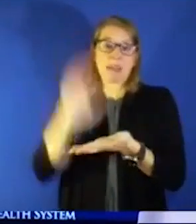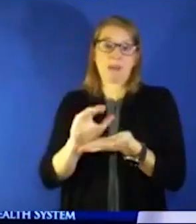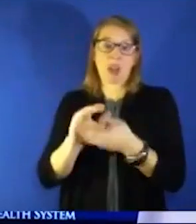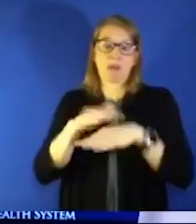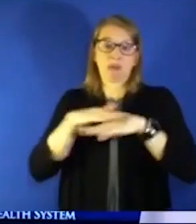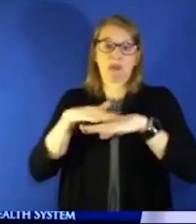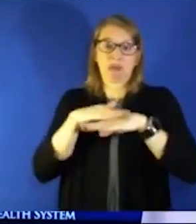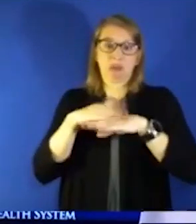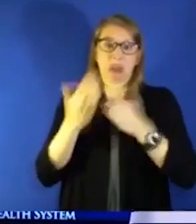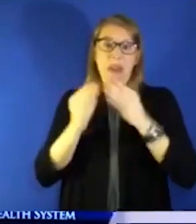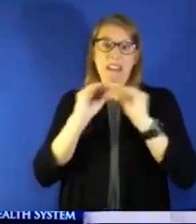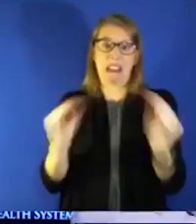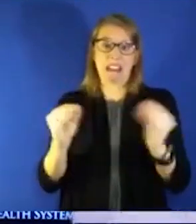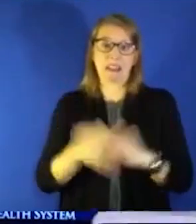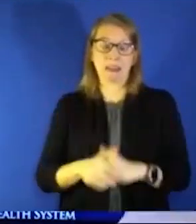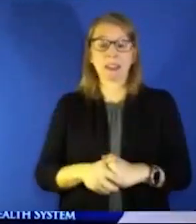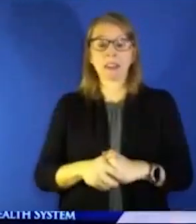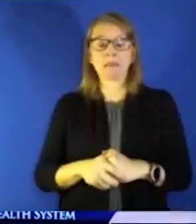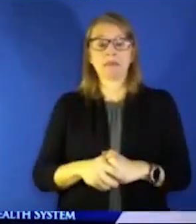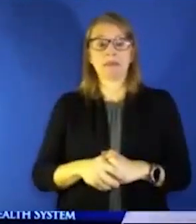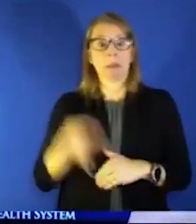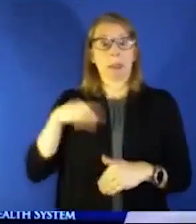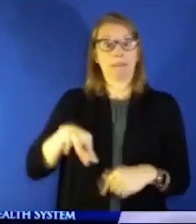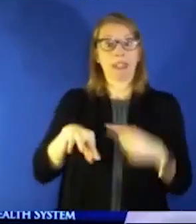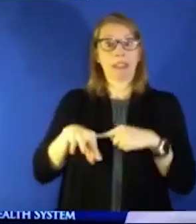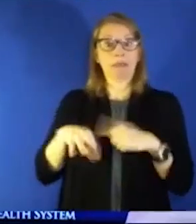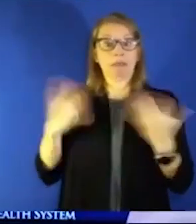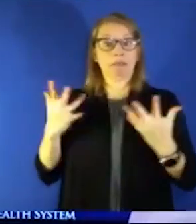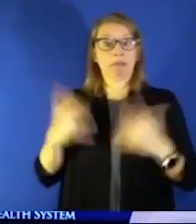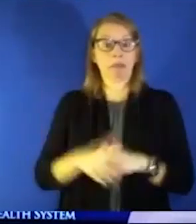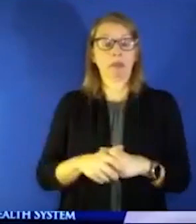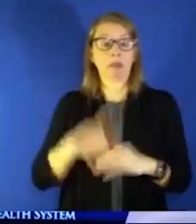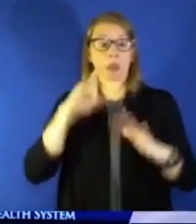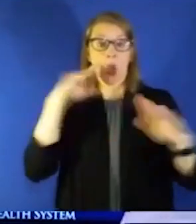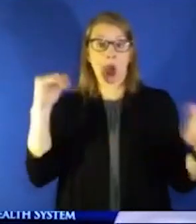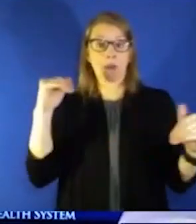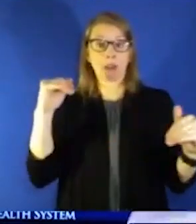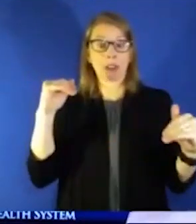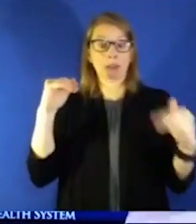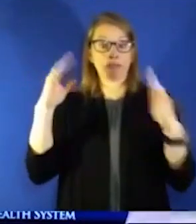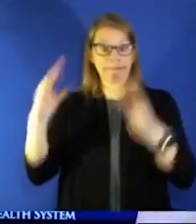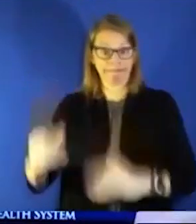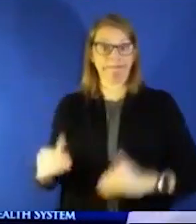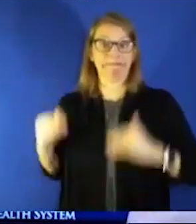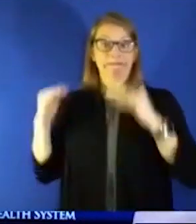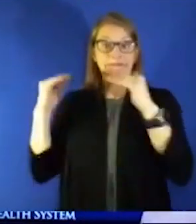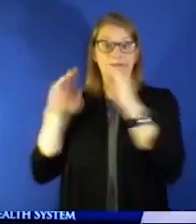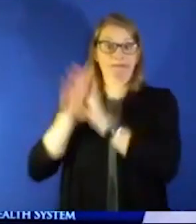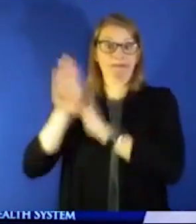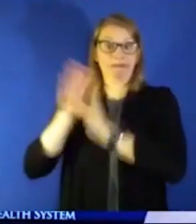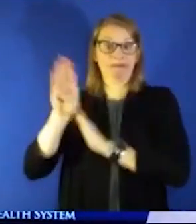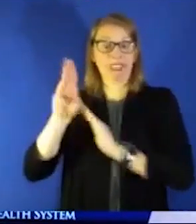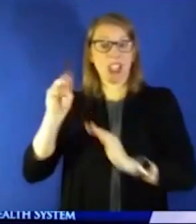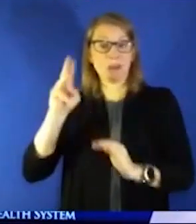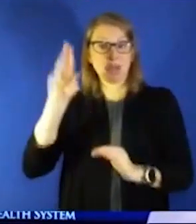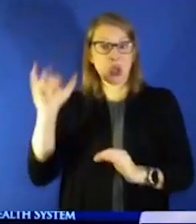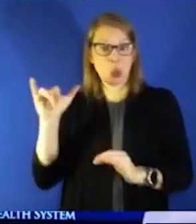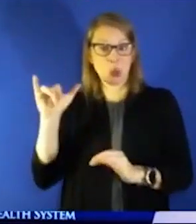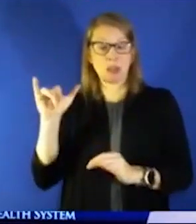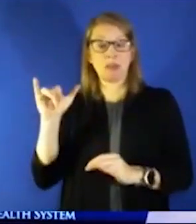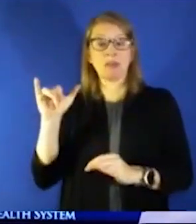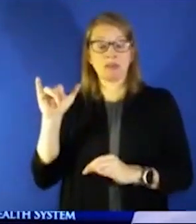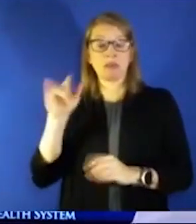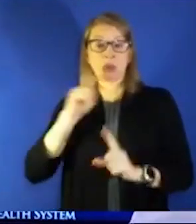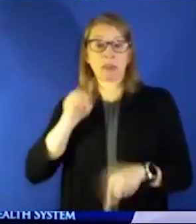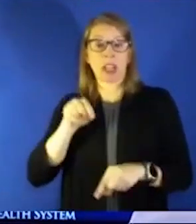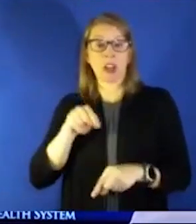And what is the benefit? Hopefully, it can be extremely high benefit, and also, again, offer with these new third doses